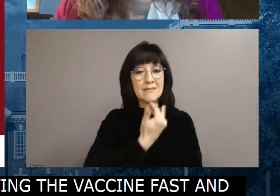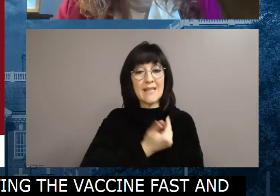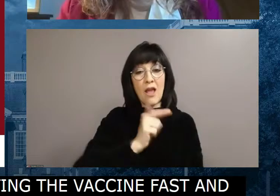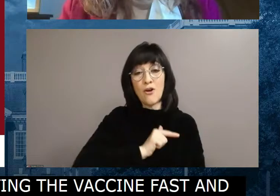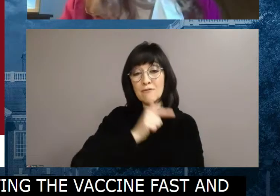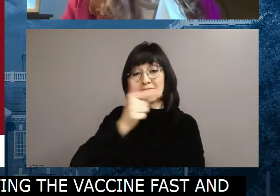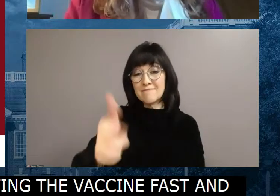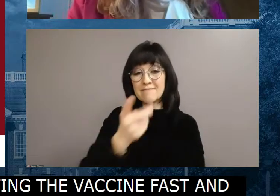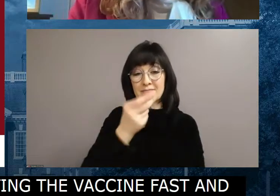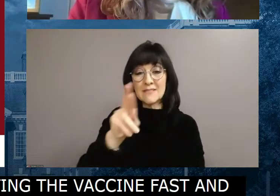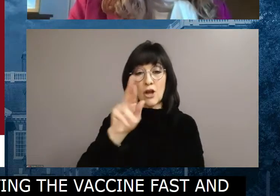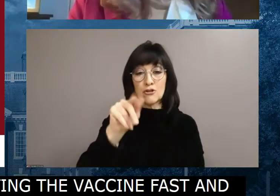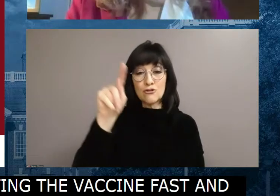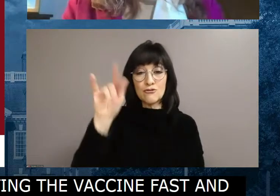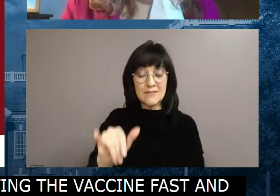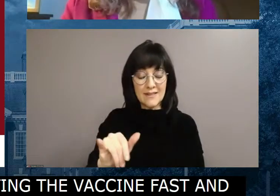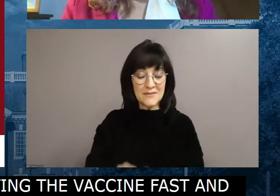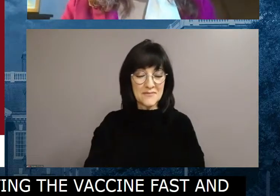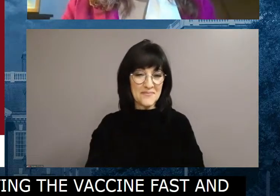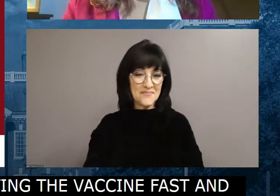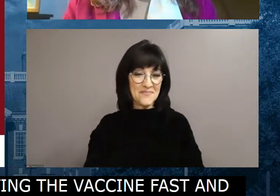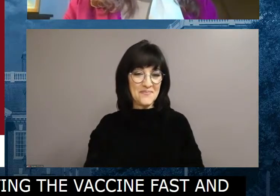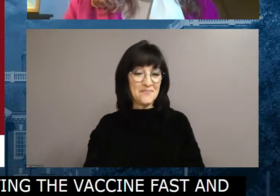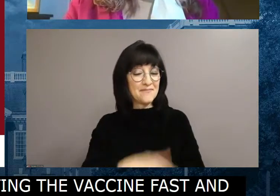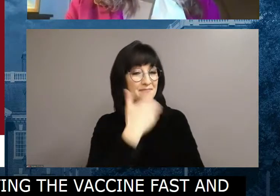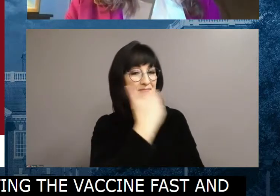Great. Thank you so much, Governor.